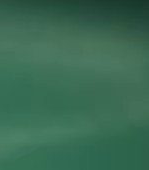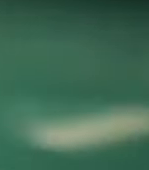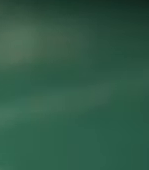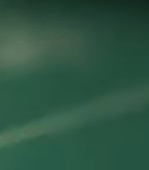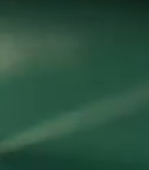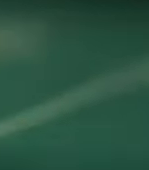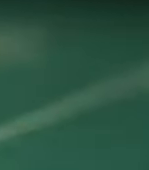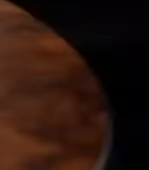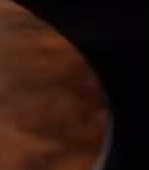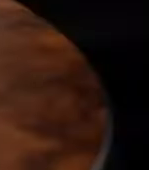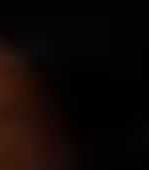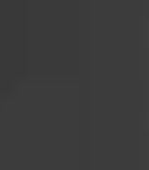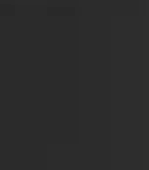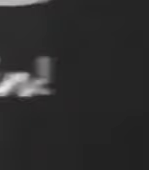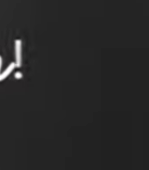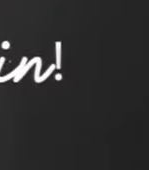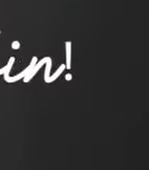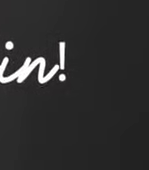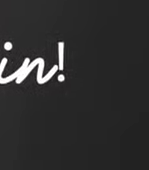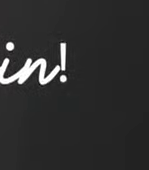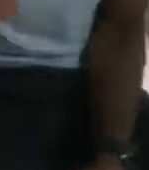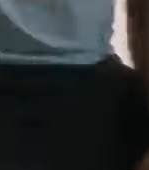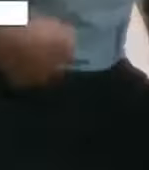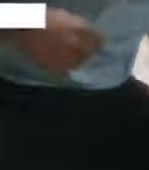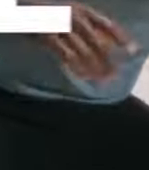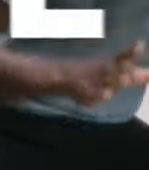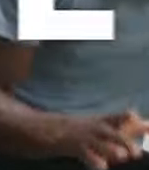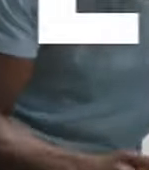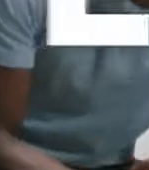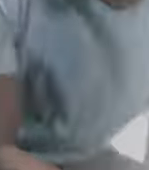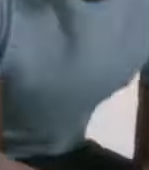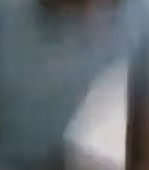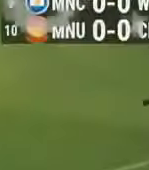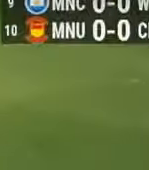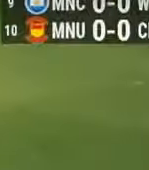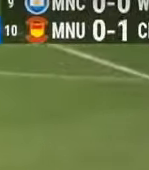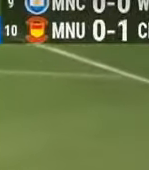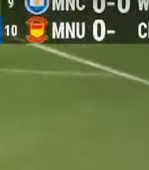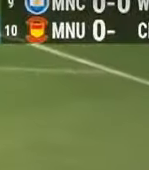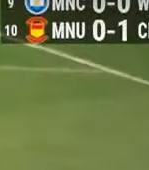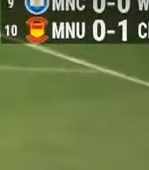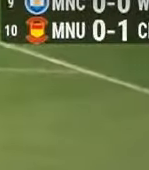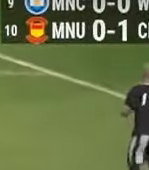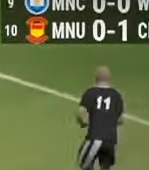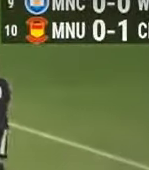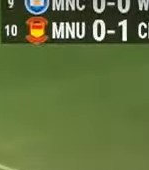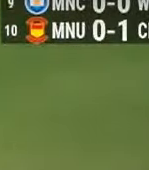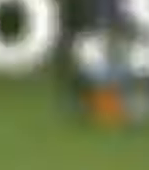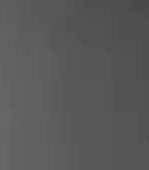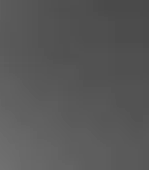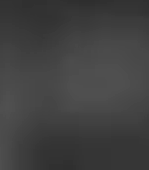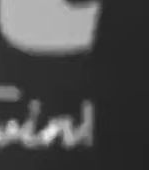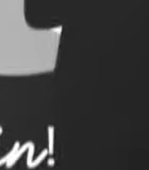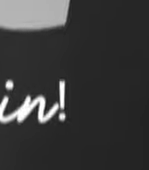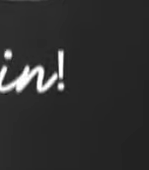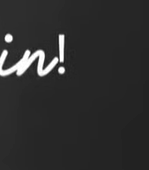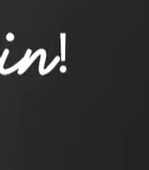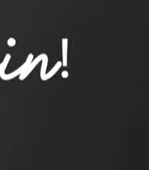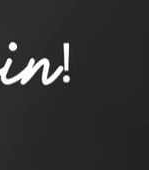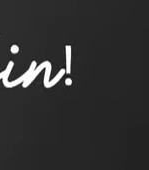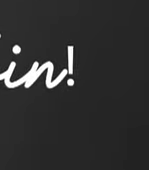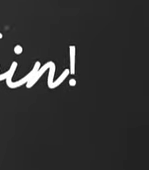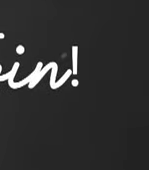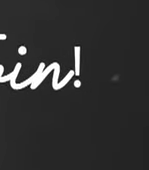The Sports was proudly brought to you by eBet. Don't hesitate. Visit us today at ebet.co.sz.